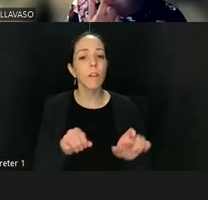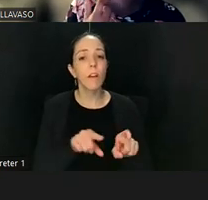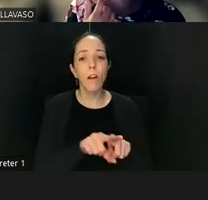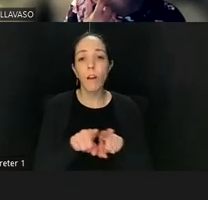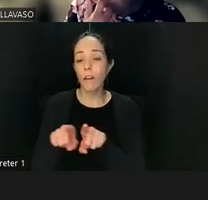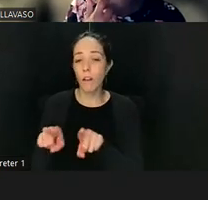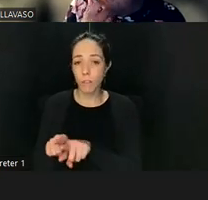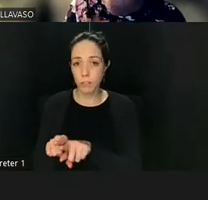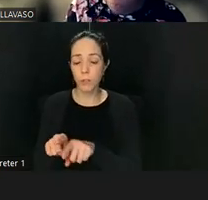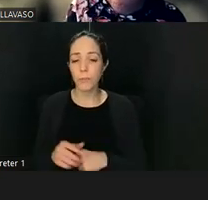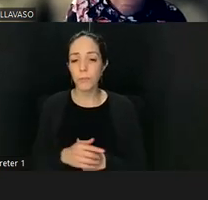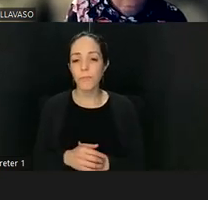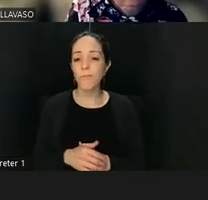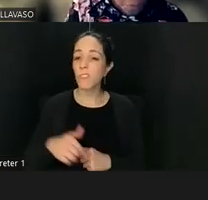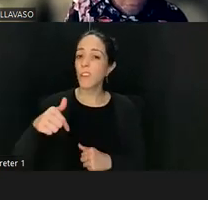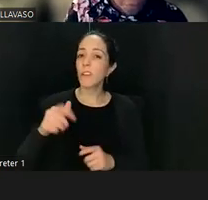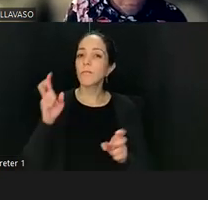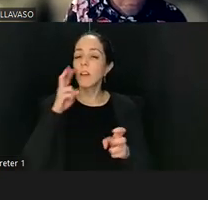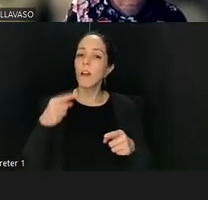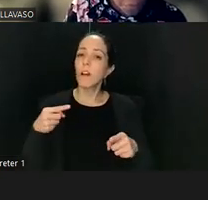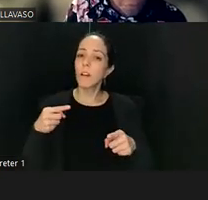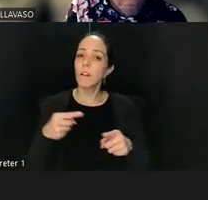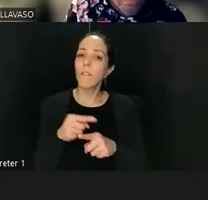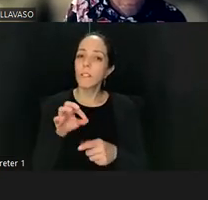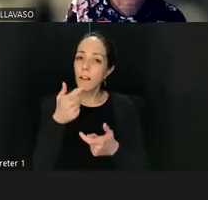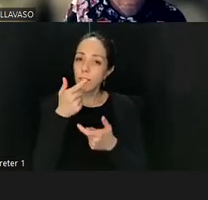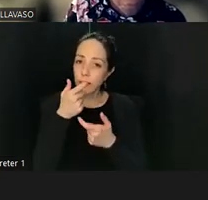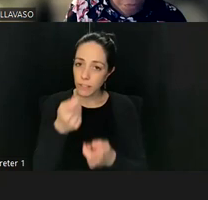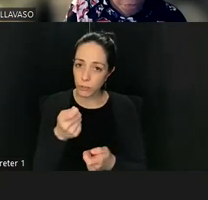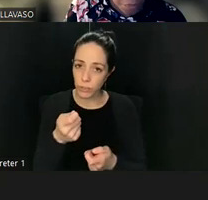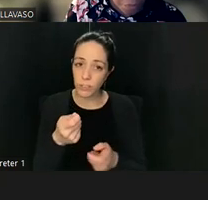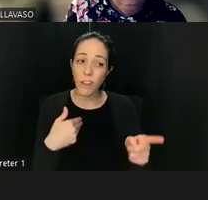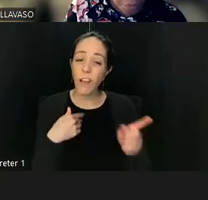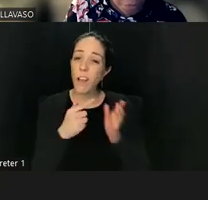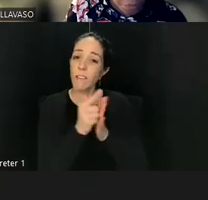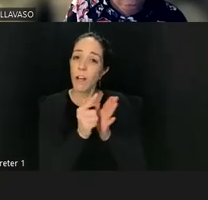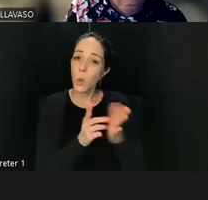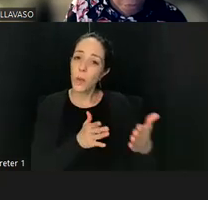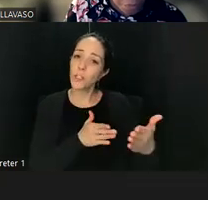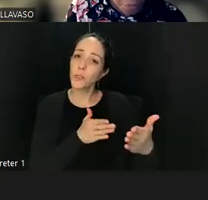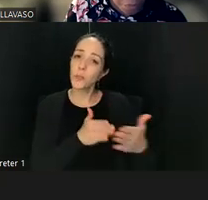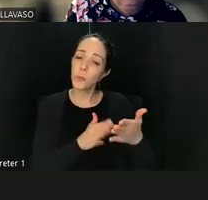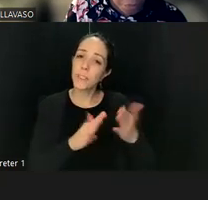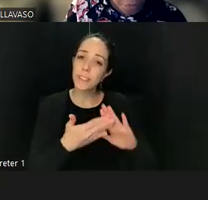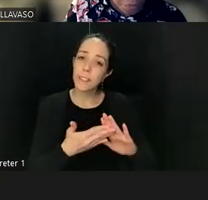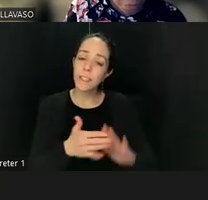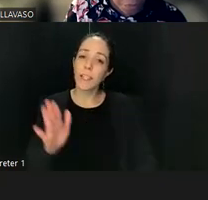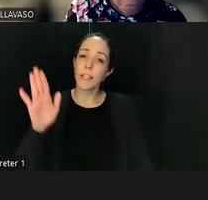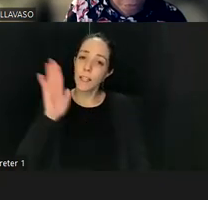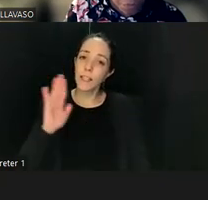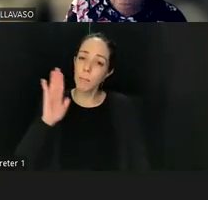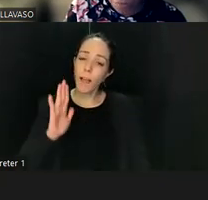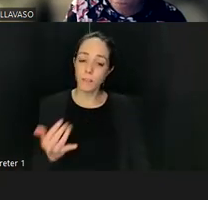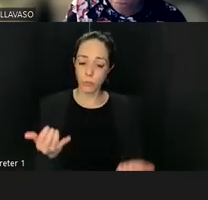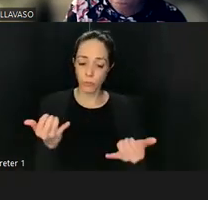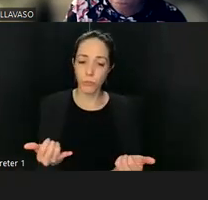nobody brought this up, is a conflict of interest a lawyer who has sued the city either in the past or currently around police brutality,